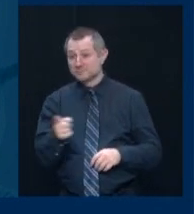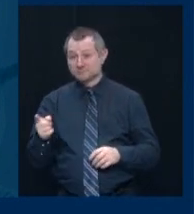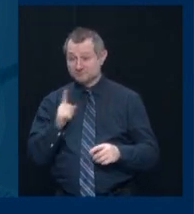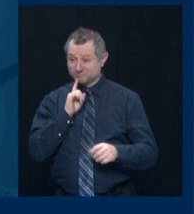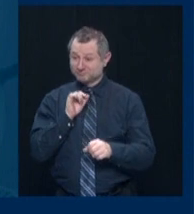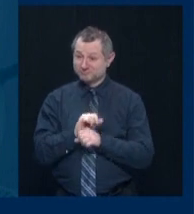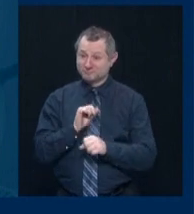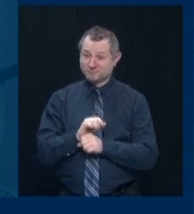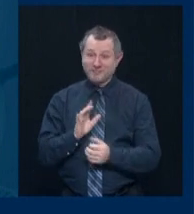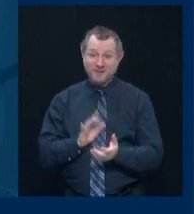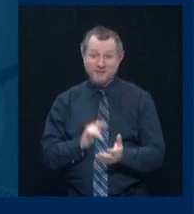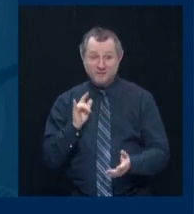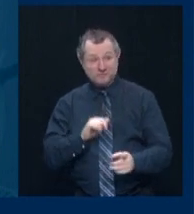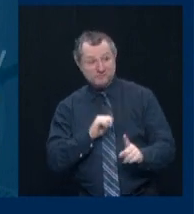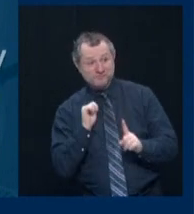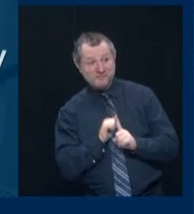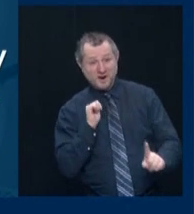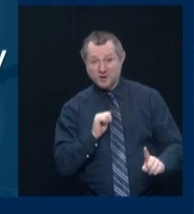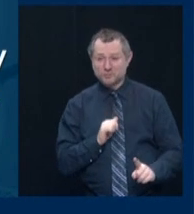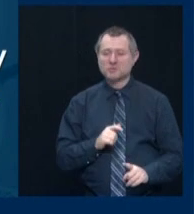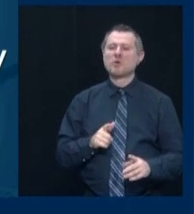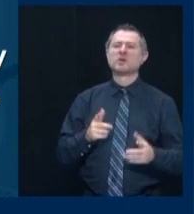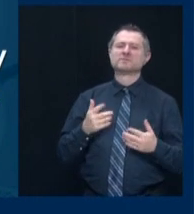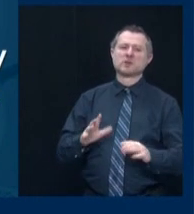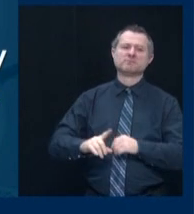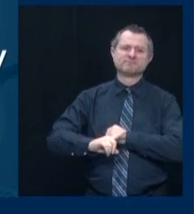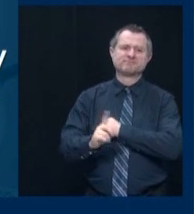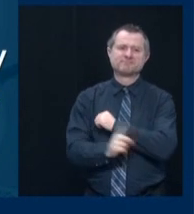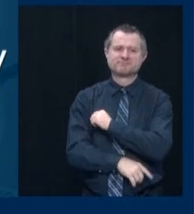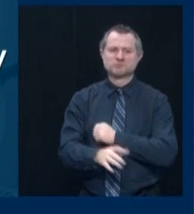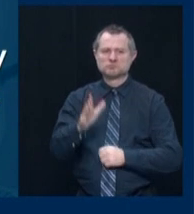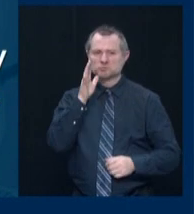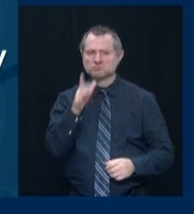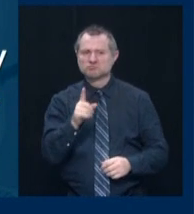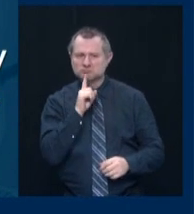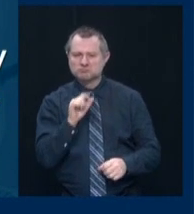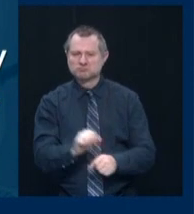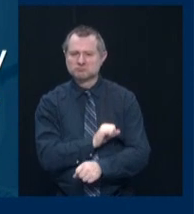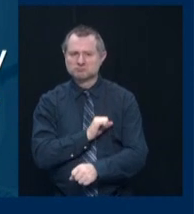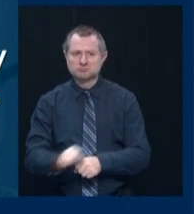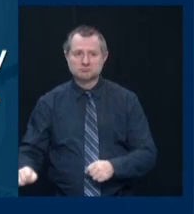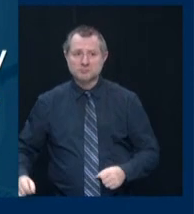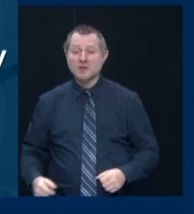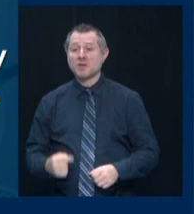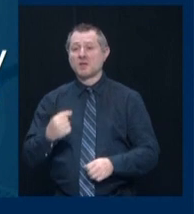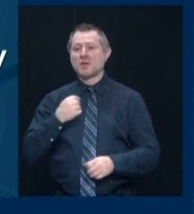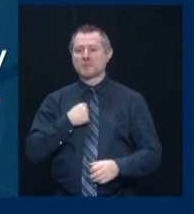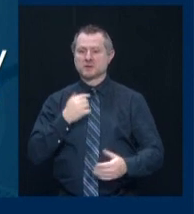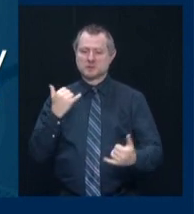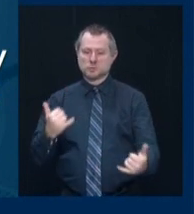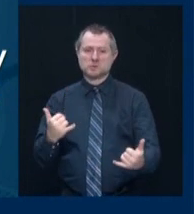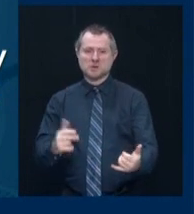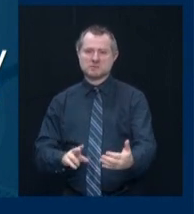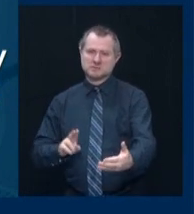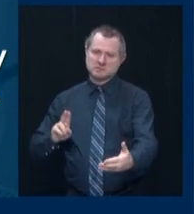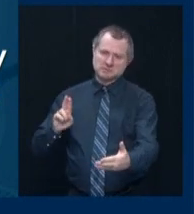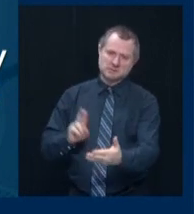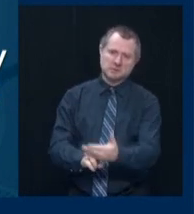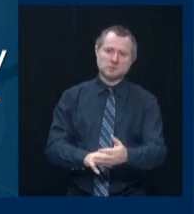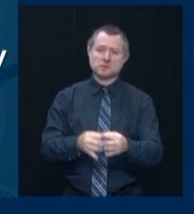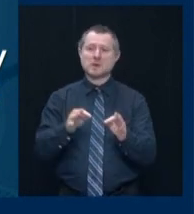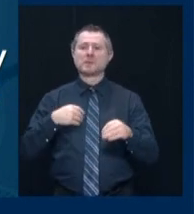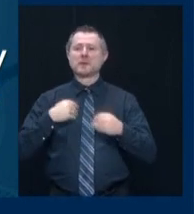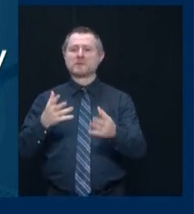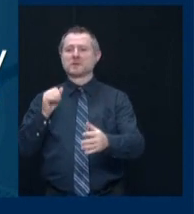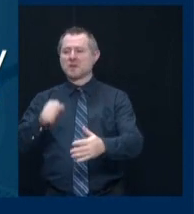fraud is going to be held accountable. The executive order I'm going to sign today says a provider could be